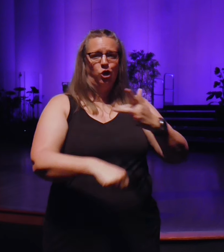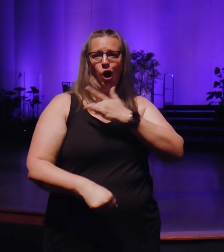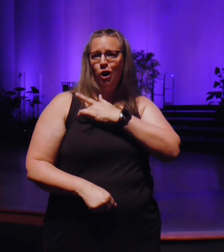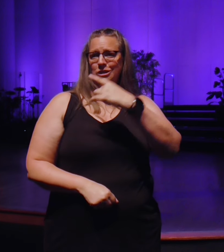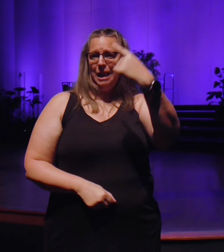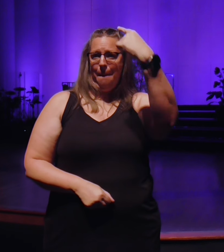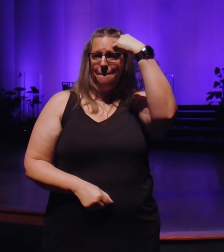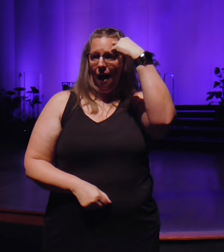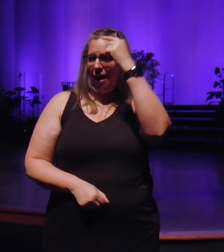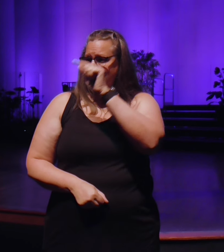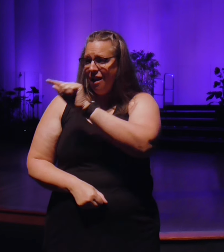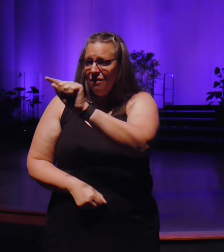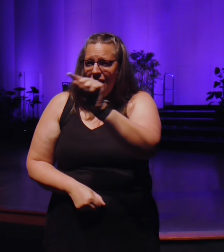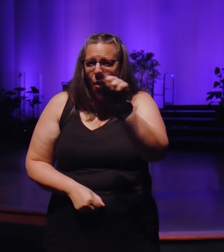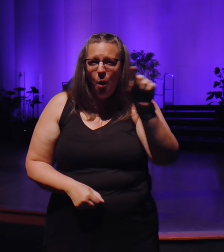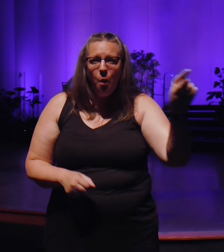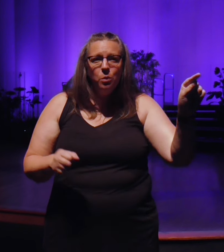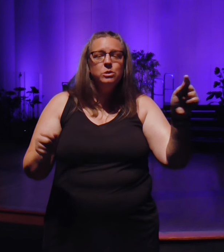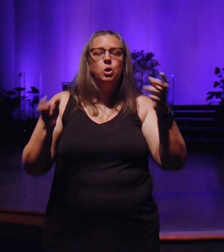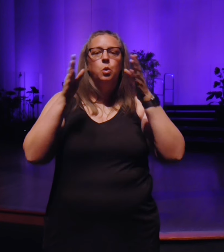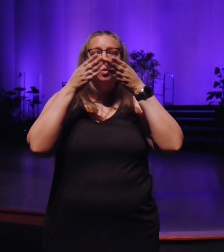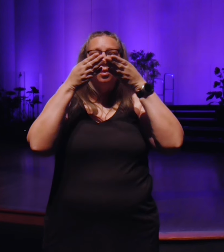has the privilege of receiving them.